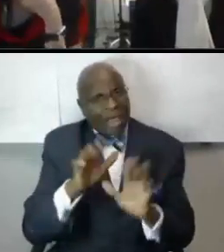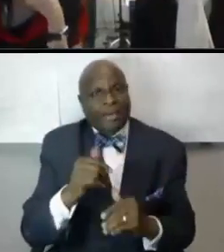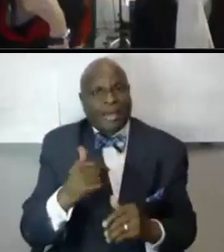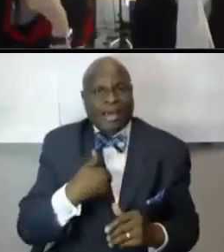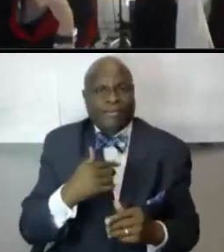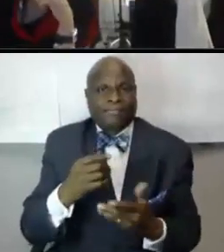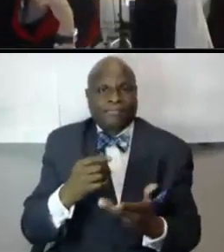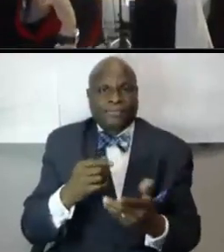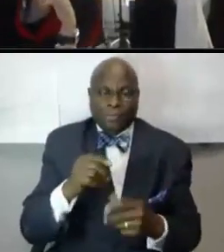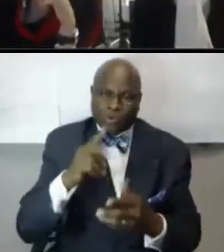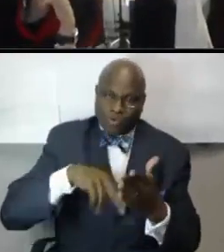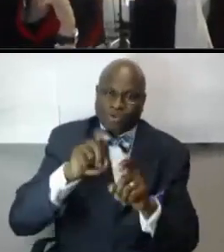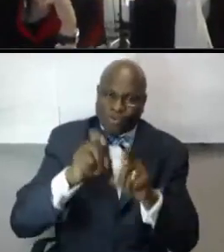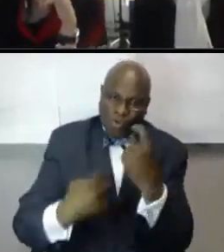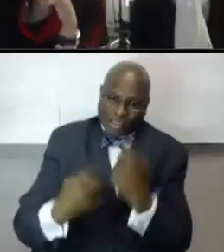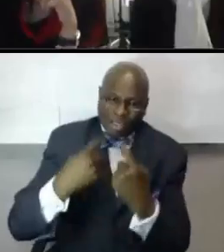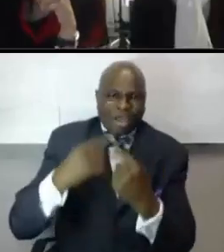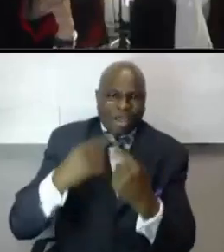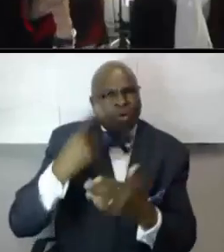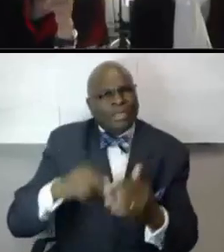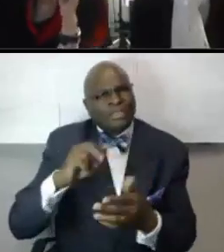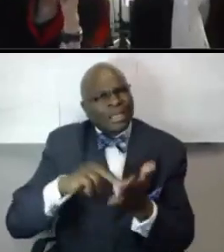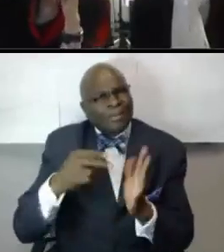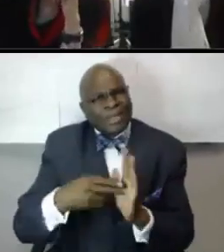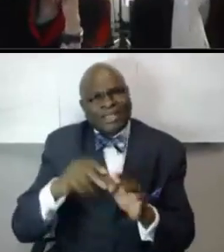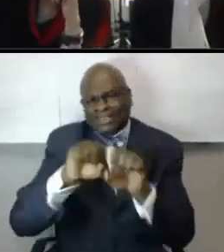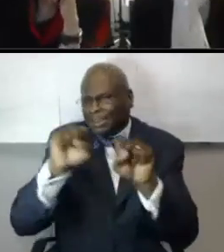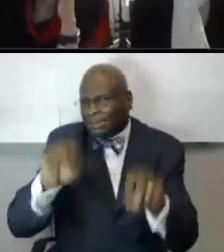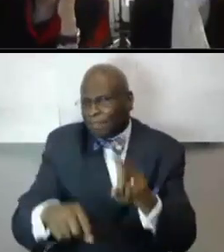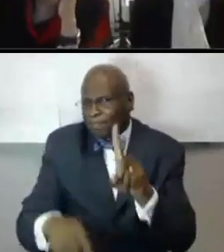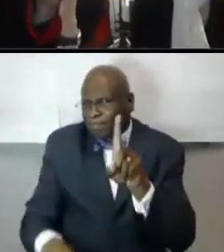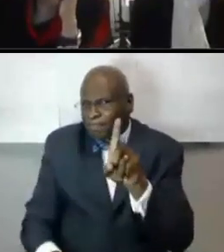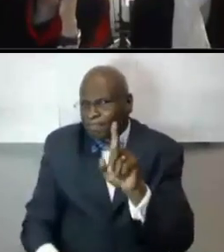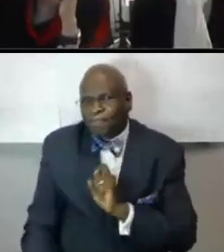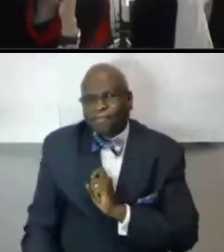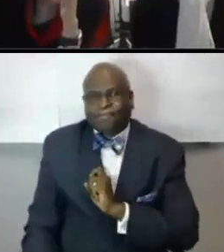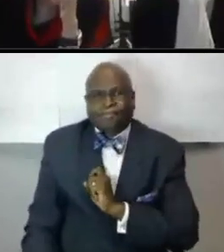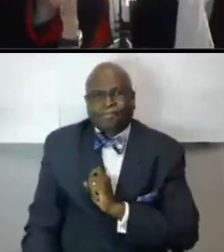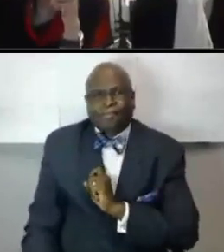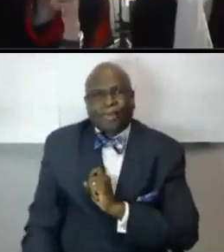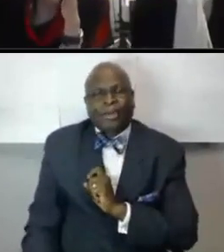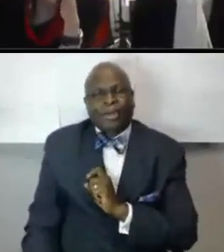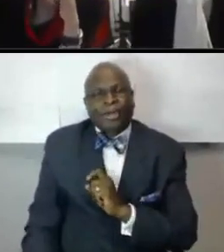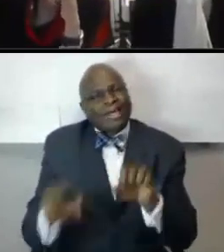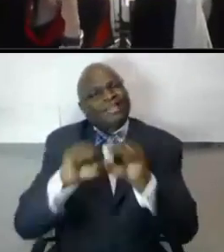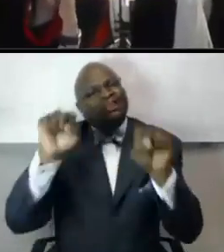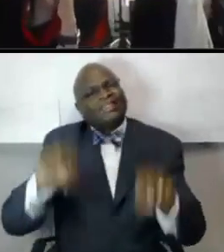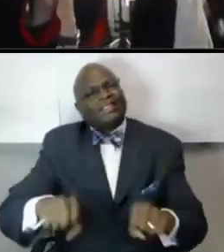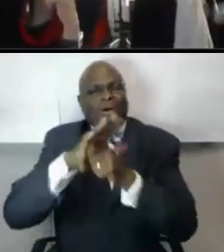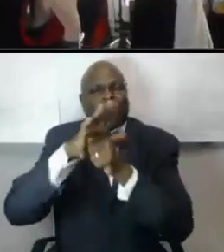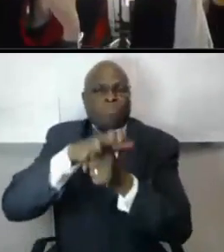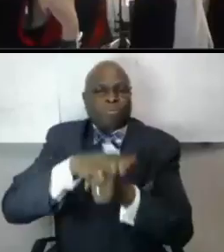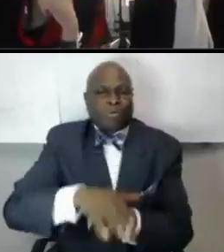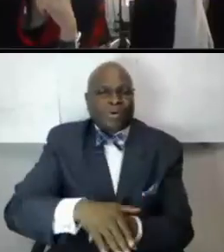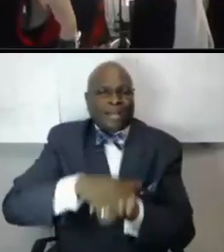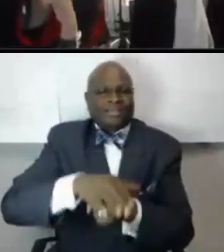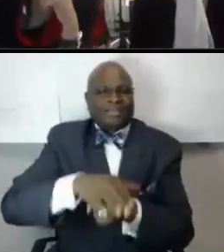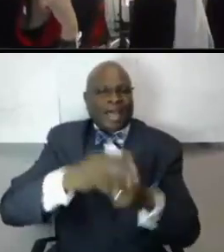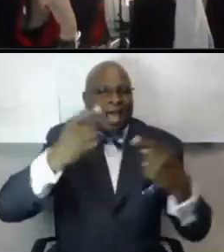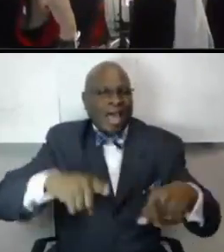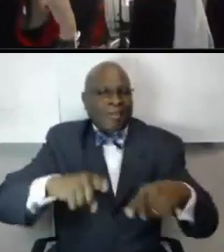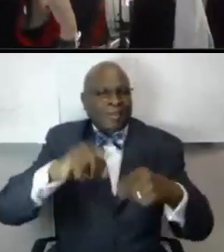had you've been reading the questions. What does he mean by systemic? There are systems of oppression at work against